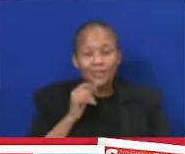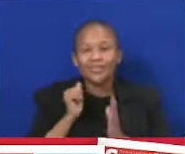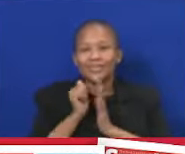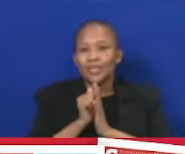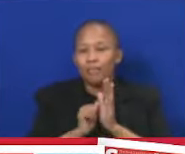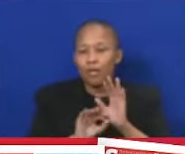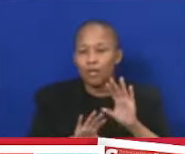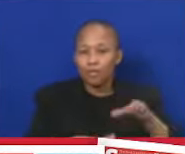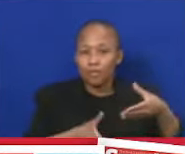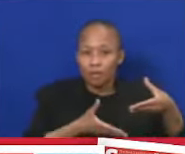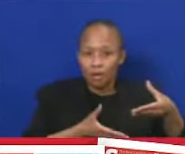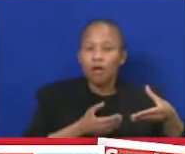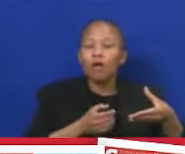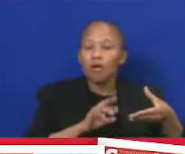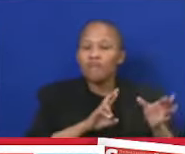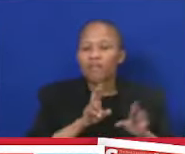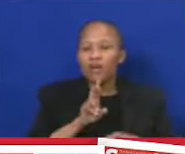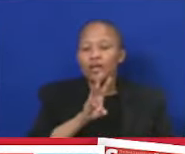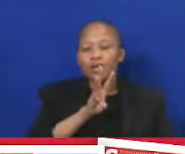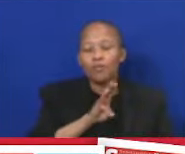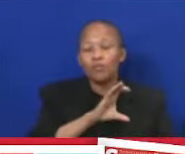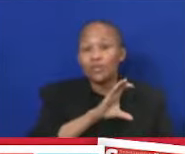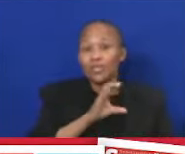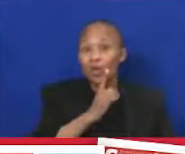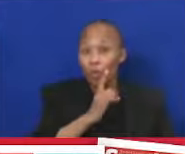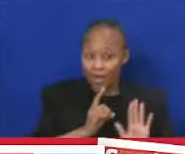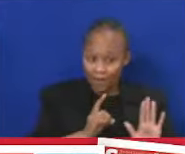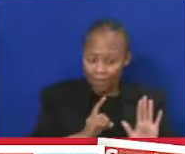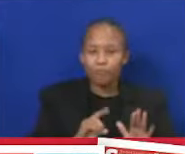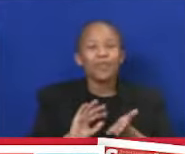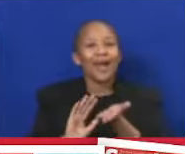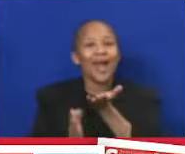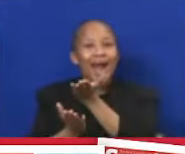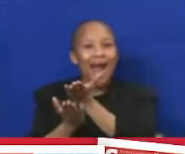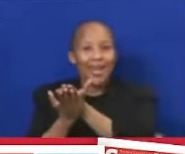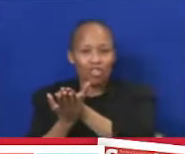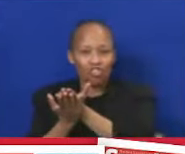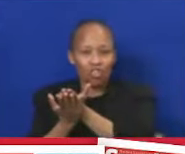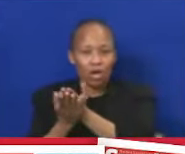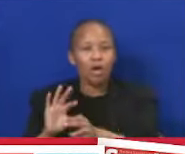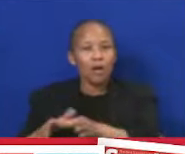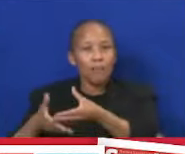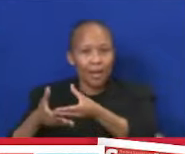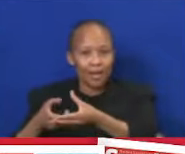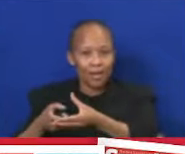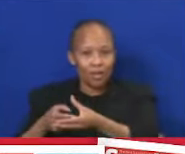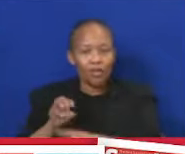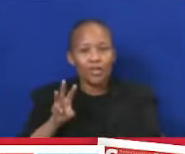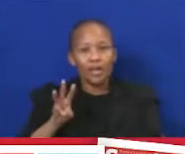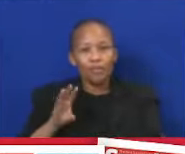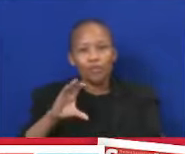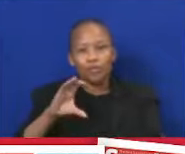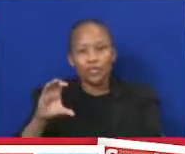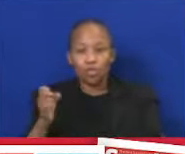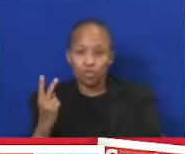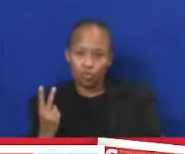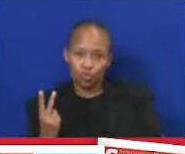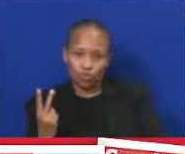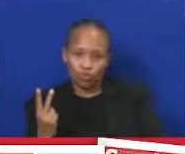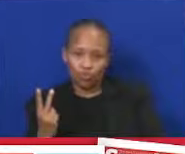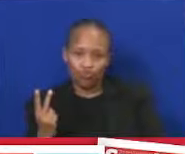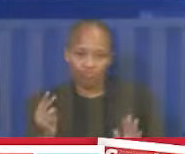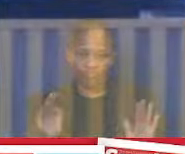WC1, and then the annexure bundle, we can refer to that as WC2.